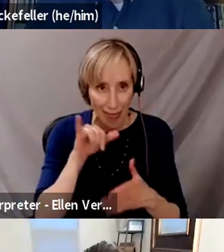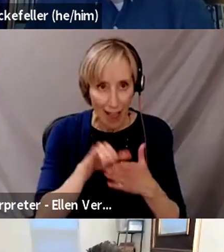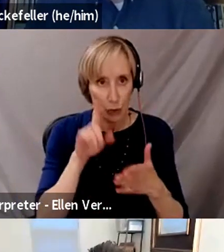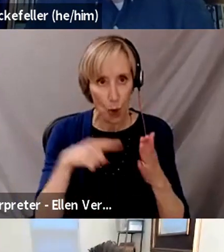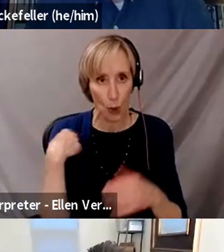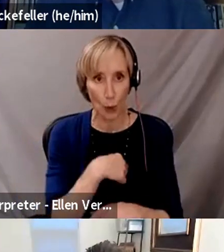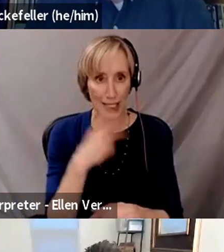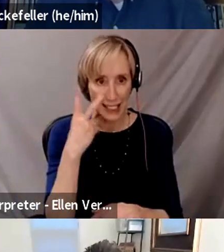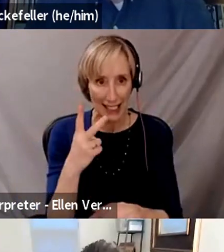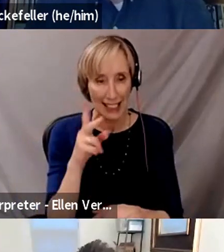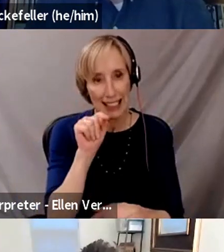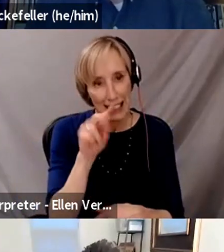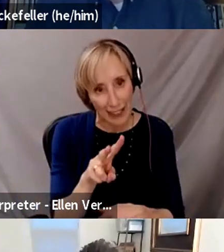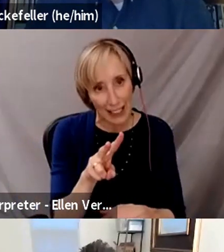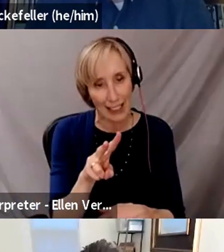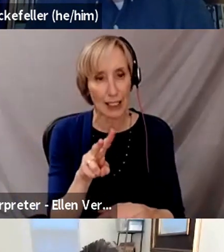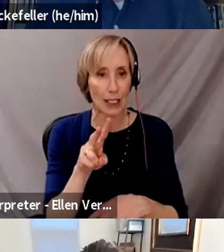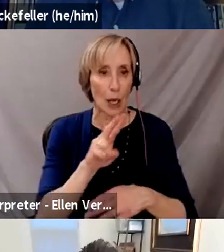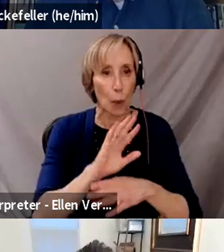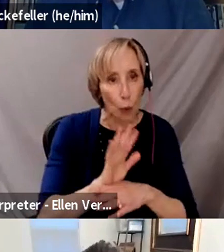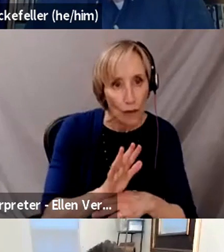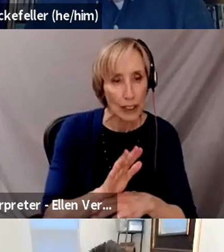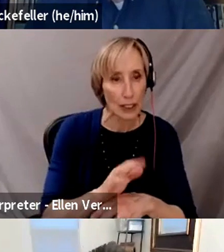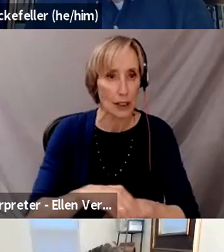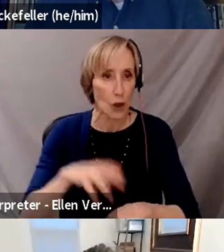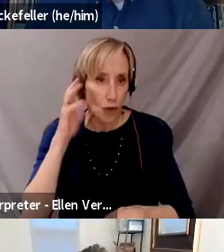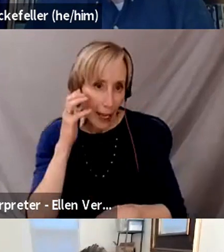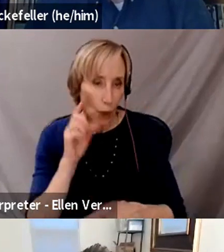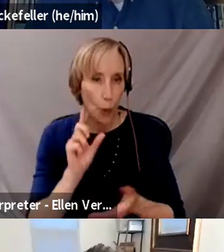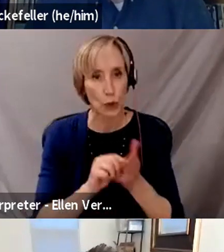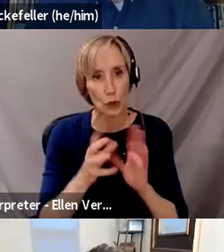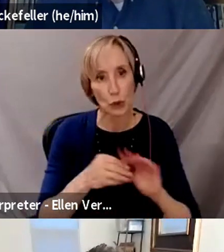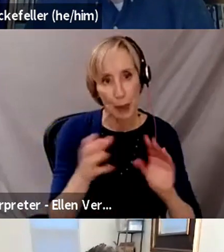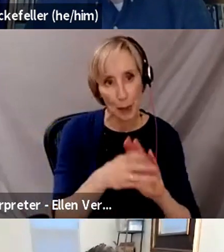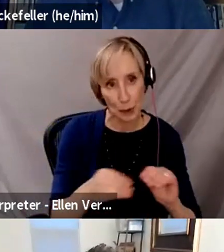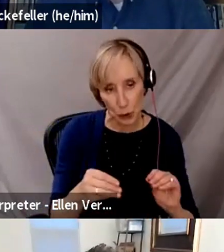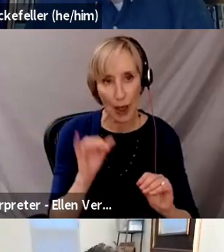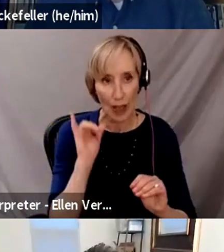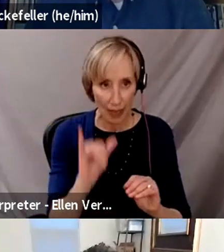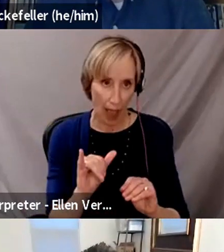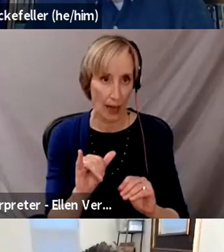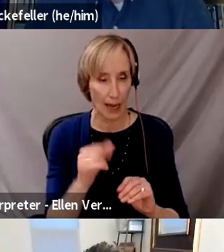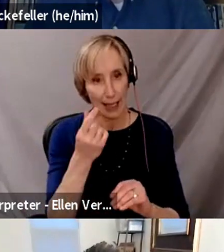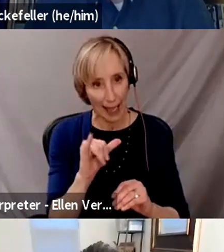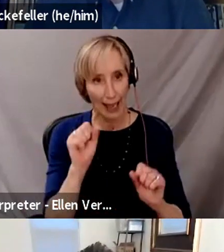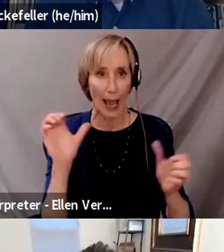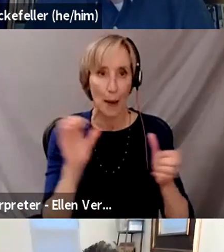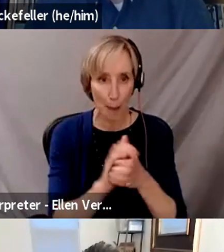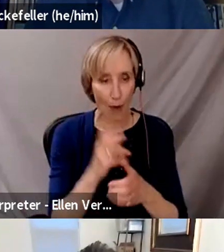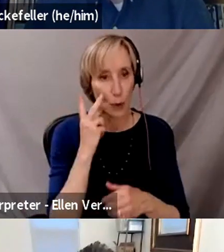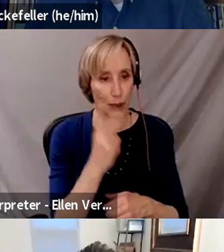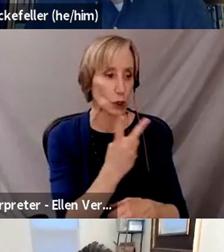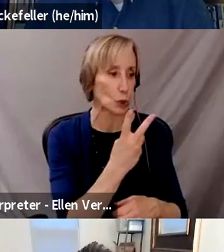talking about our community, and if those are kind of the only voices that we're thinking about when we're talking about making change, it really is just a very,